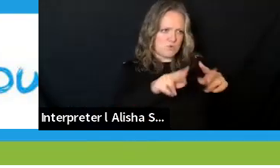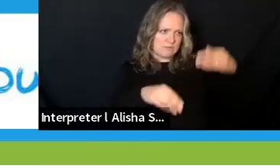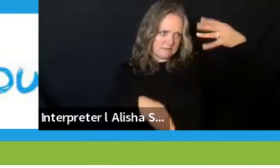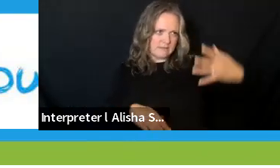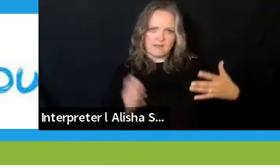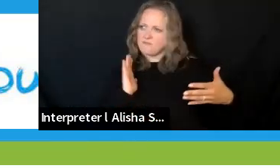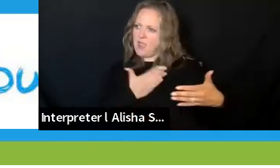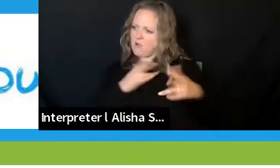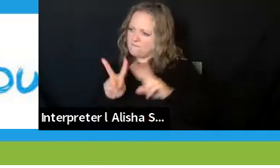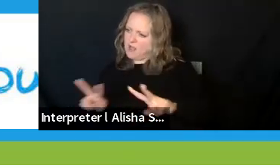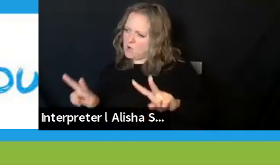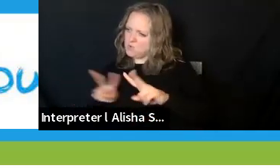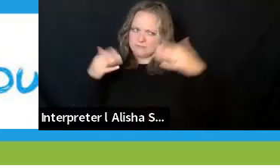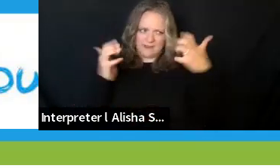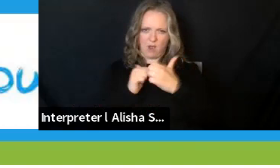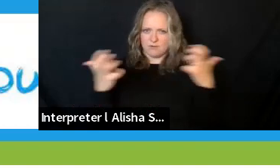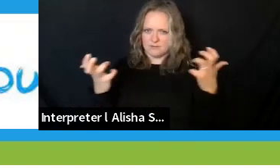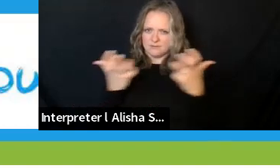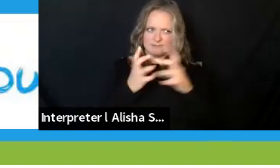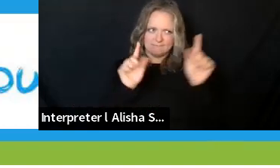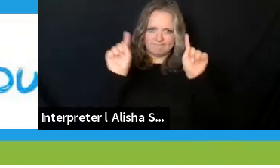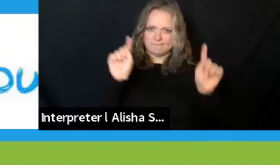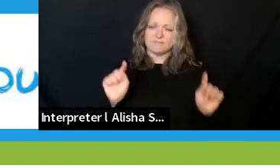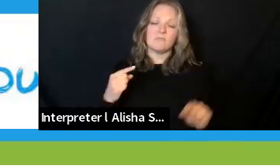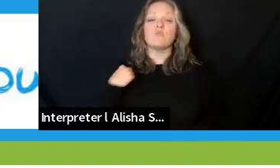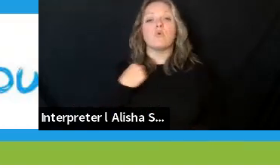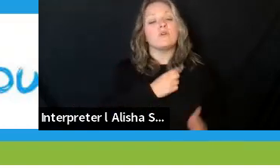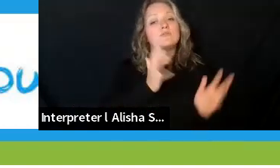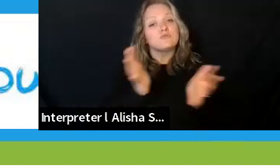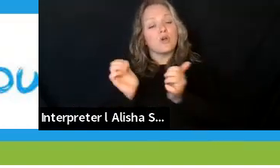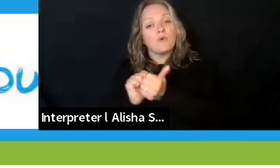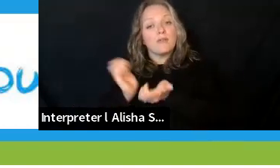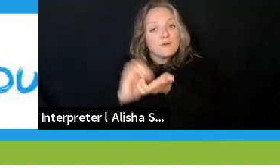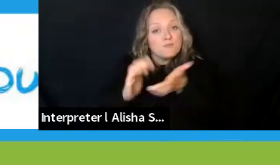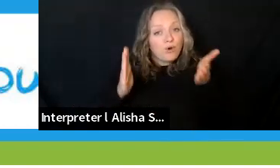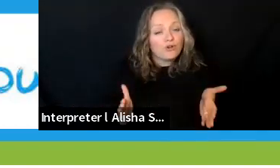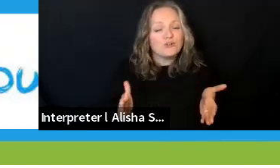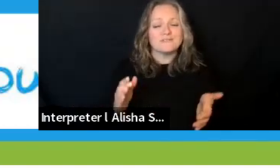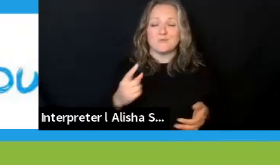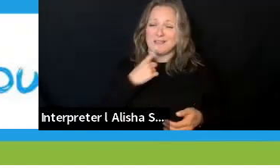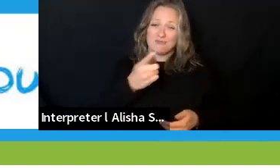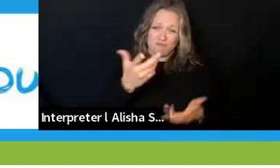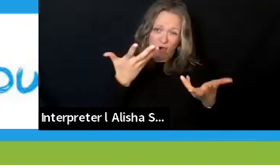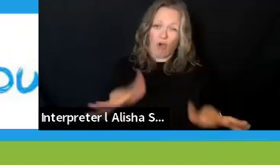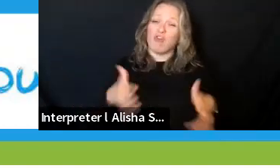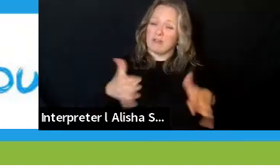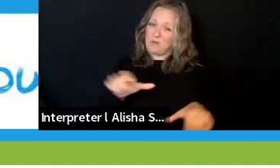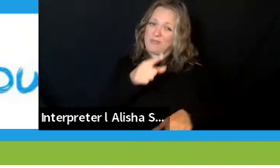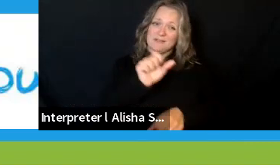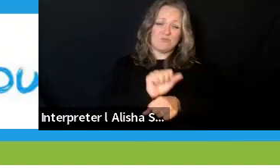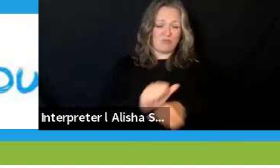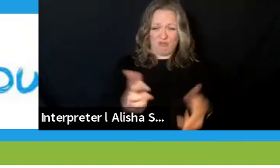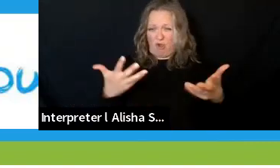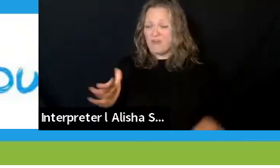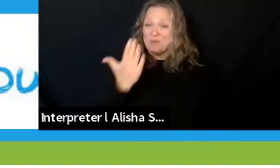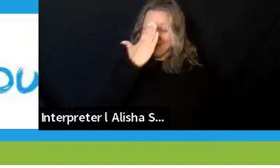Because we always say when we're talking to partners that you're probably already doing protective factors work. We, in fact,